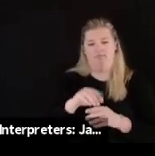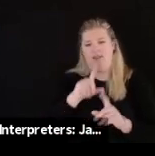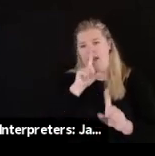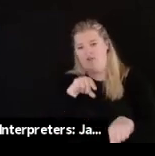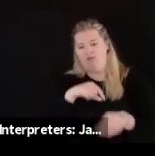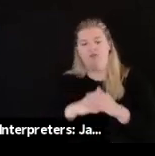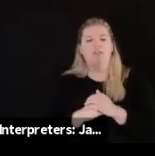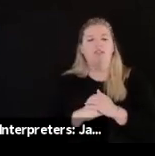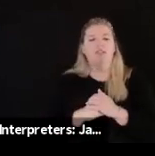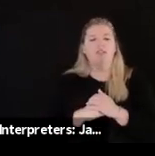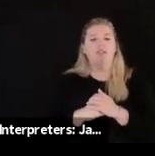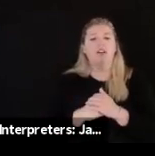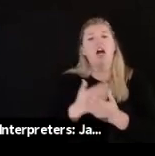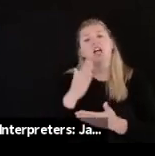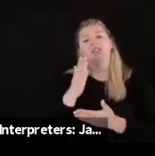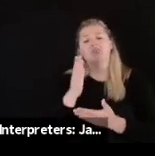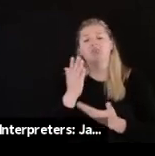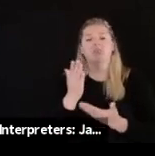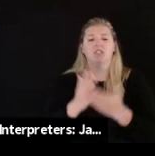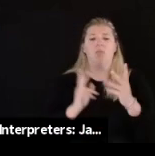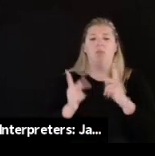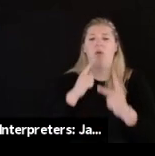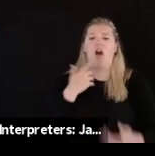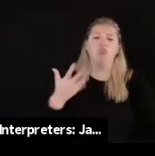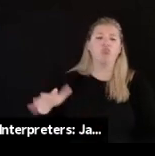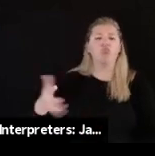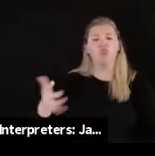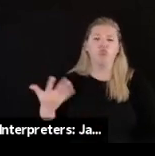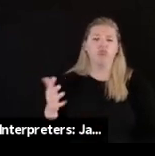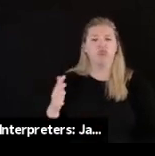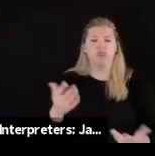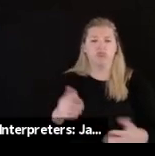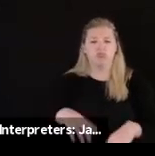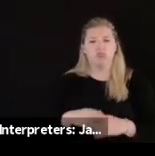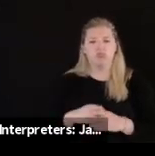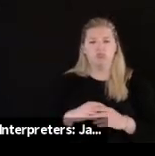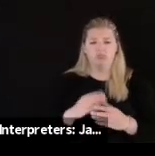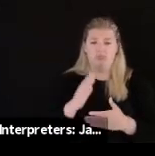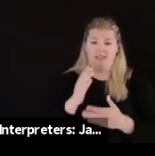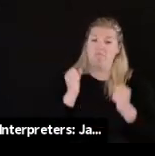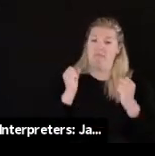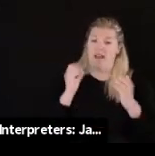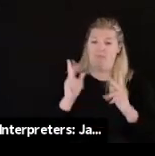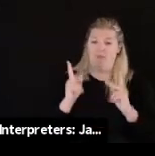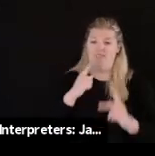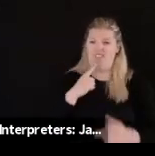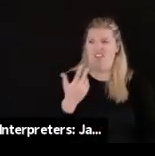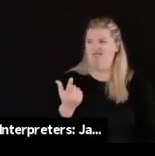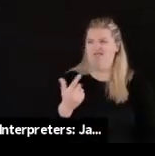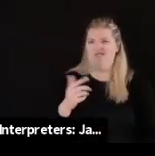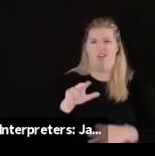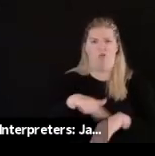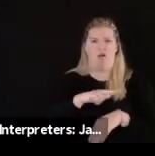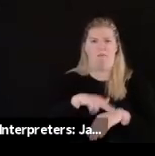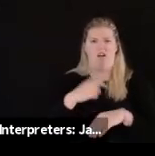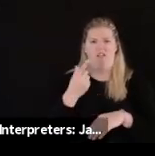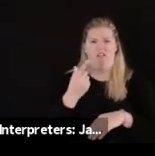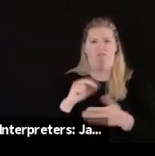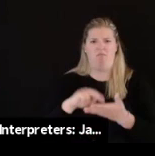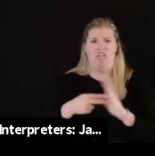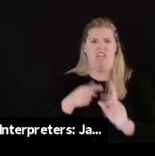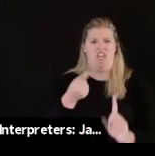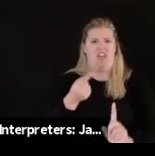We've got a lot of somewhats. We've got a lot of what is normal. I definitely can relate to